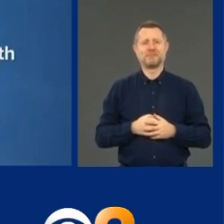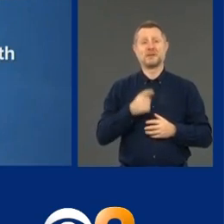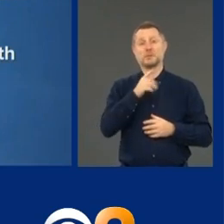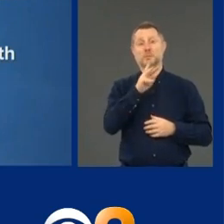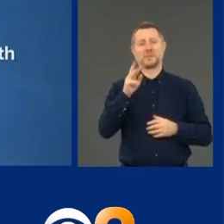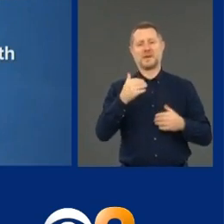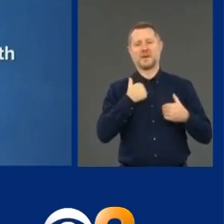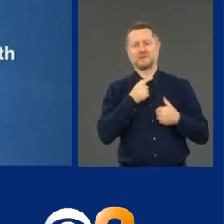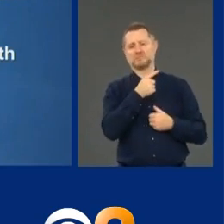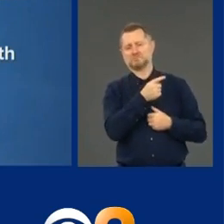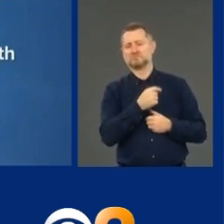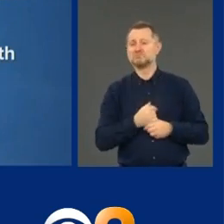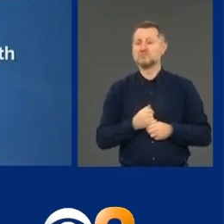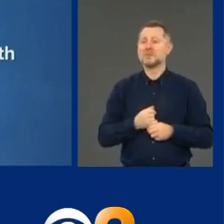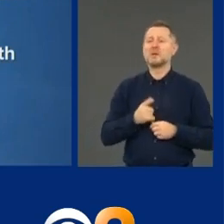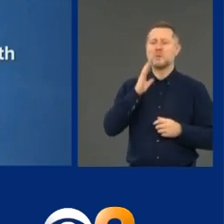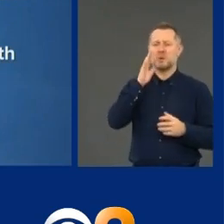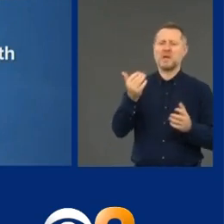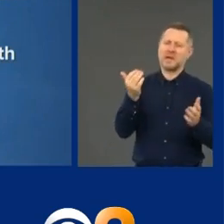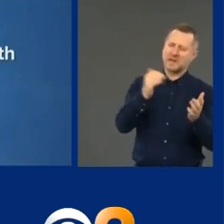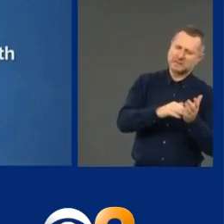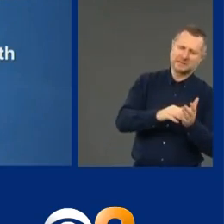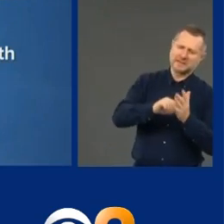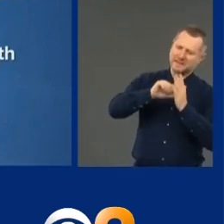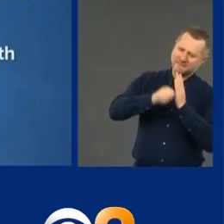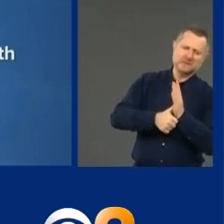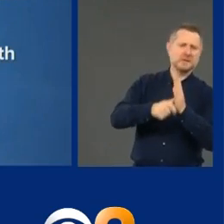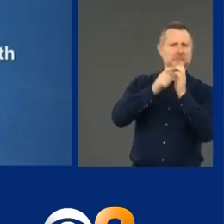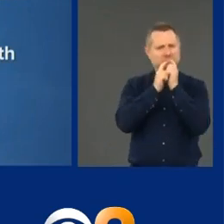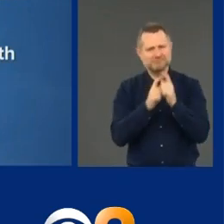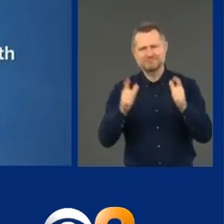be stressing wearing a mask over this weekend,